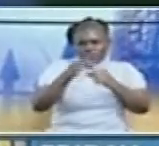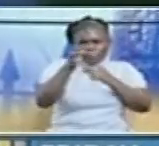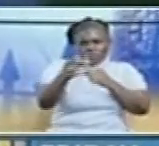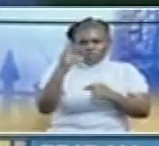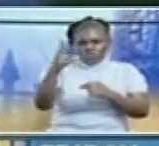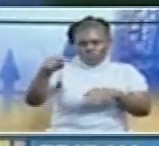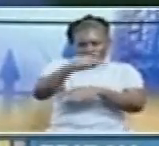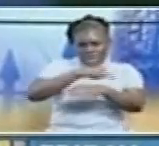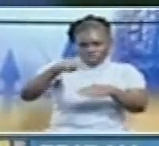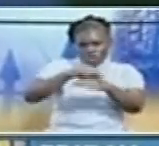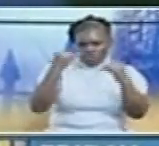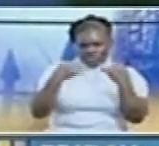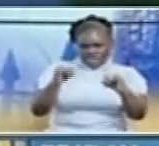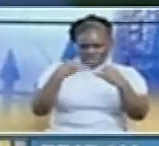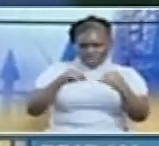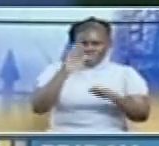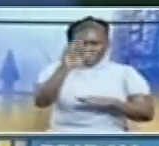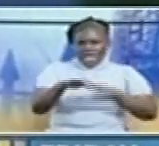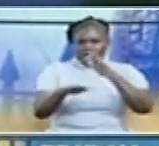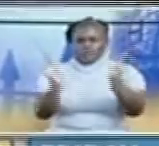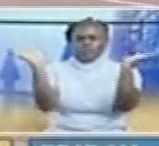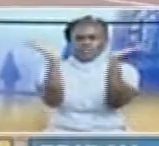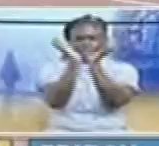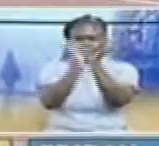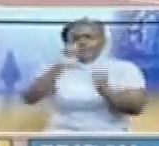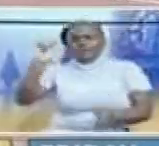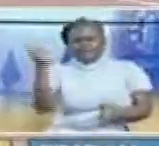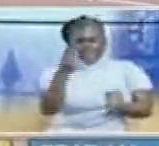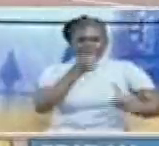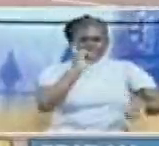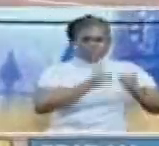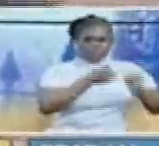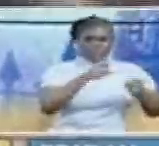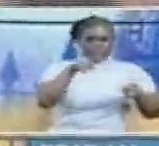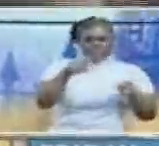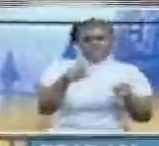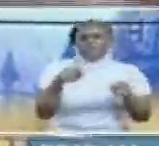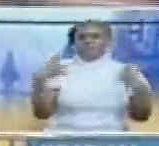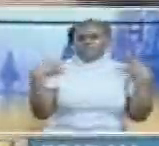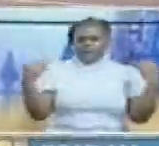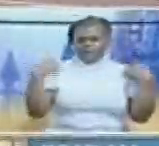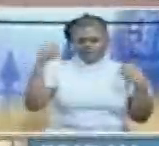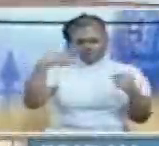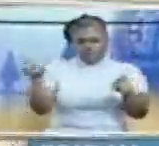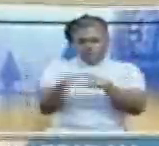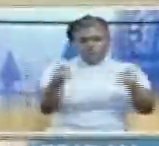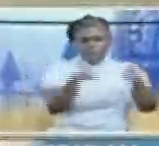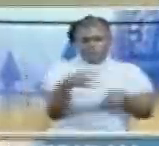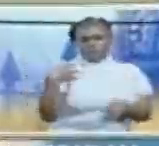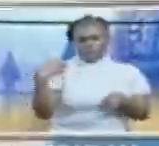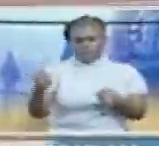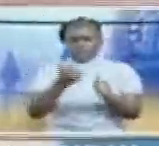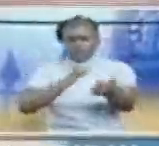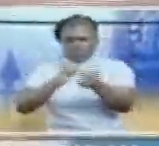the national trials at the Nyal National Stadium, where Kenyan athletes continue to chase Commonwealth Games and Africa Athletics